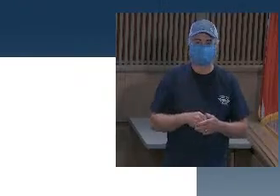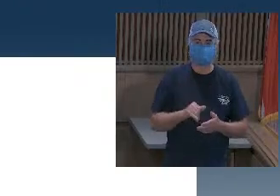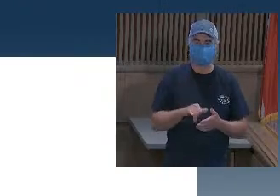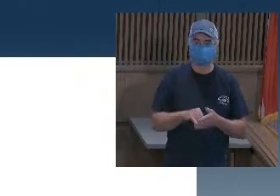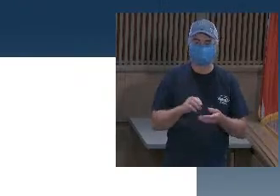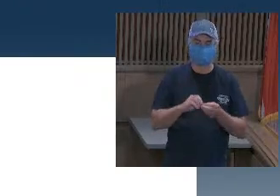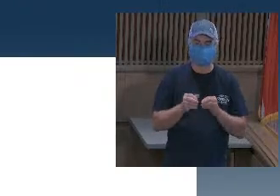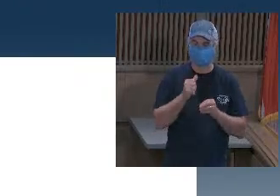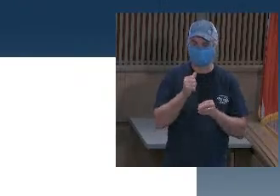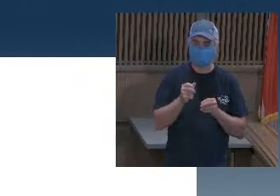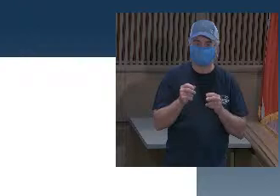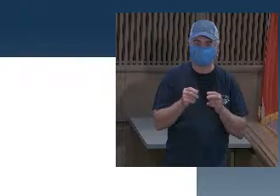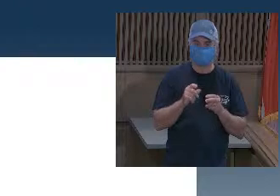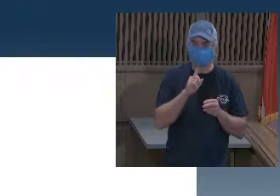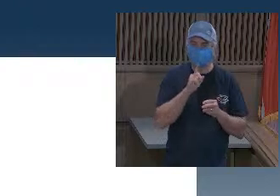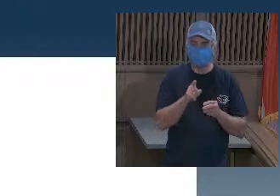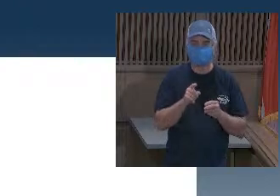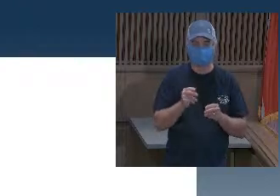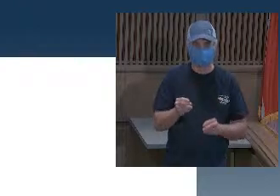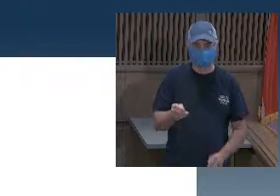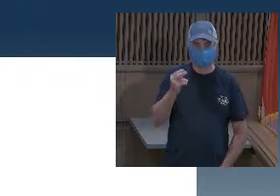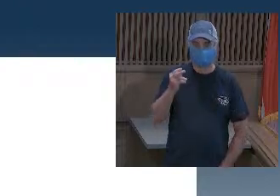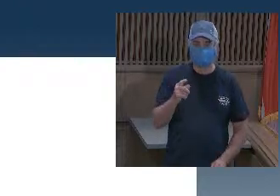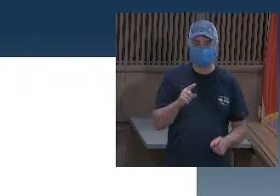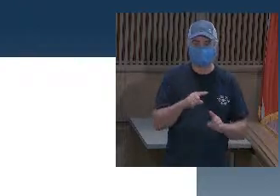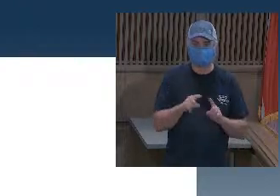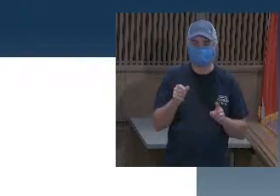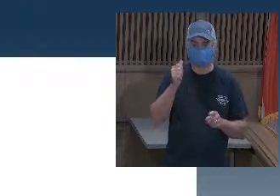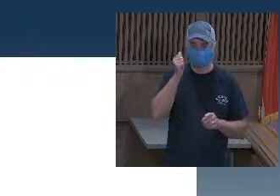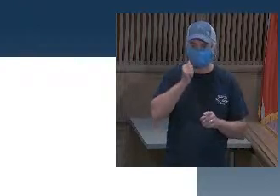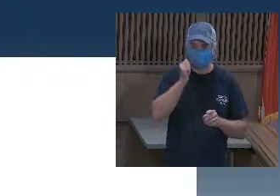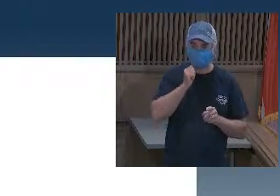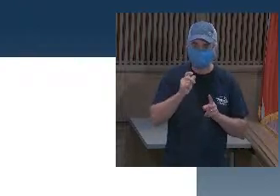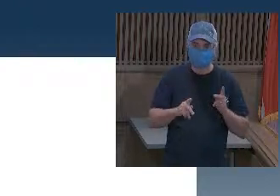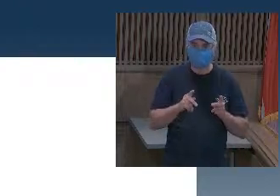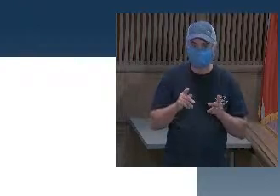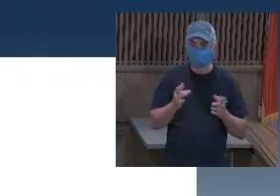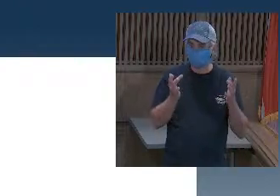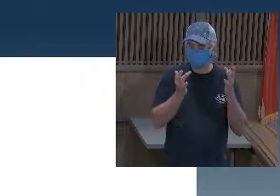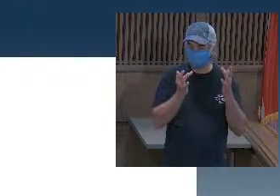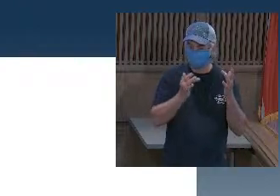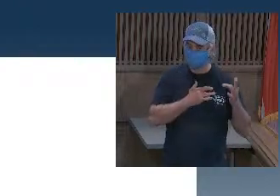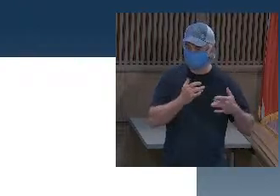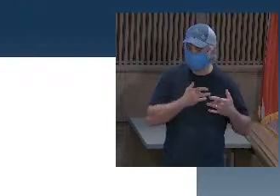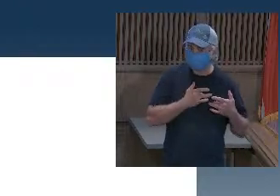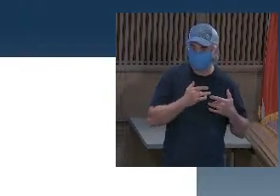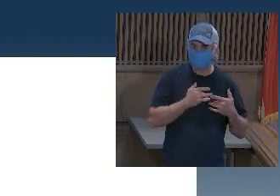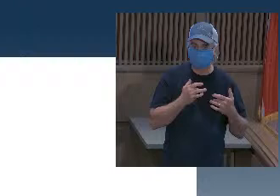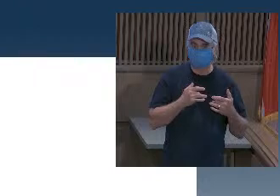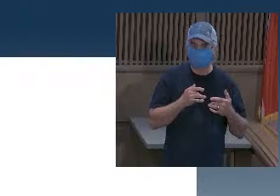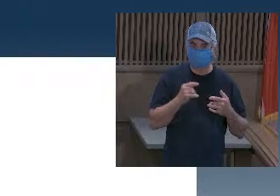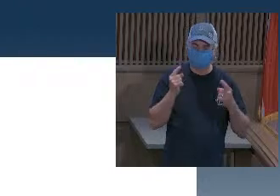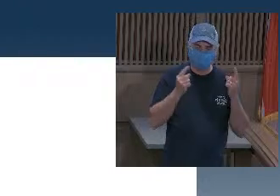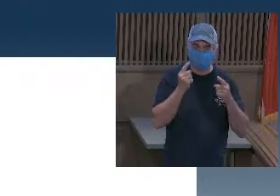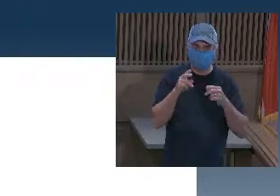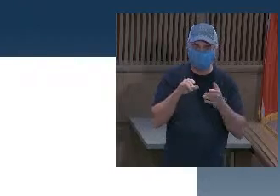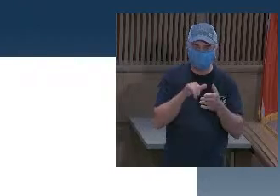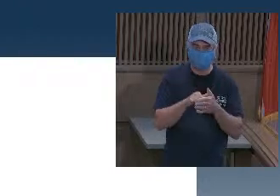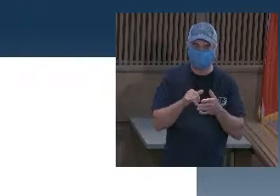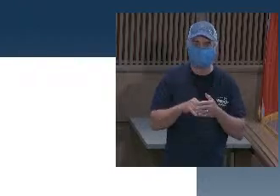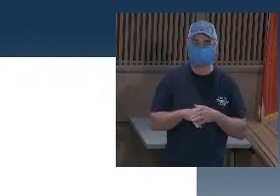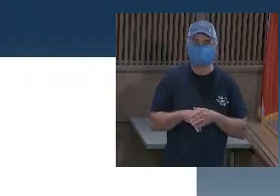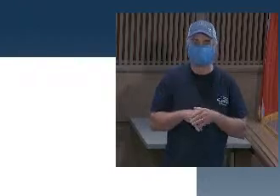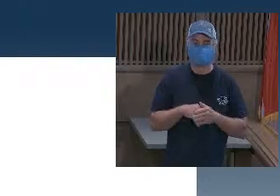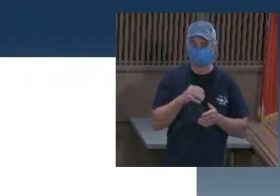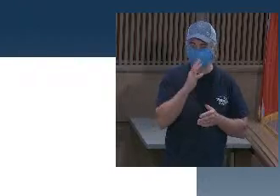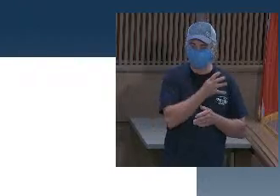very grateful that every day people are considering the facts. They're starting to ignore some of the fake news that